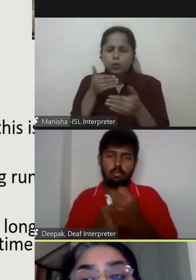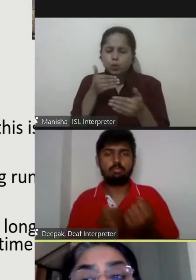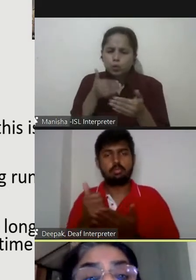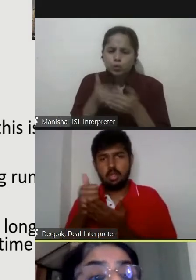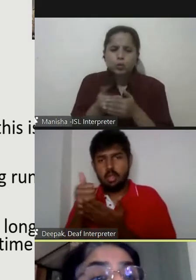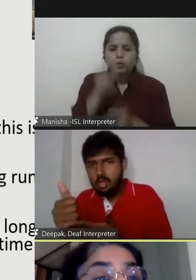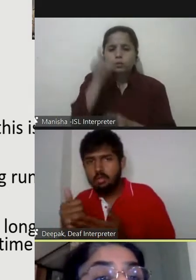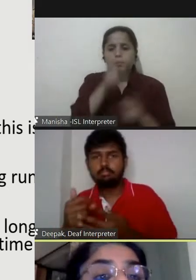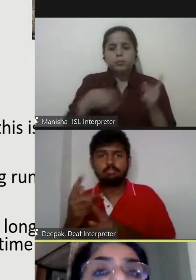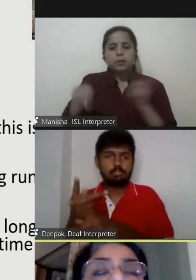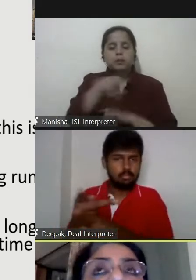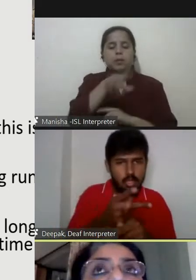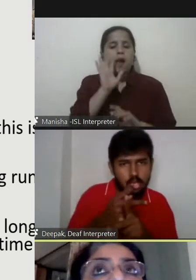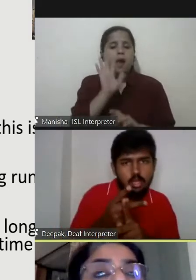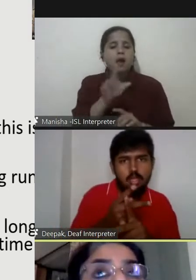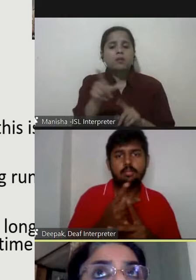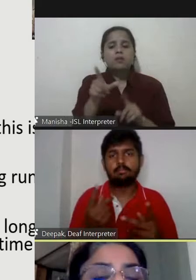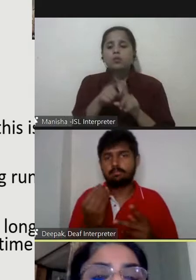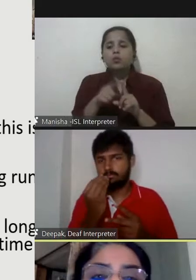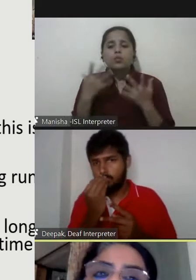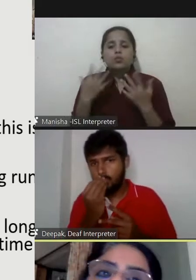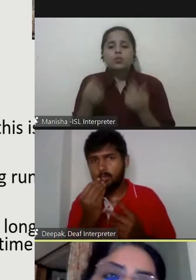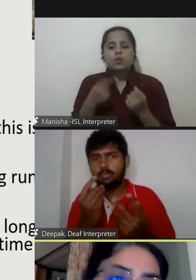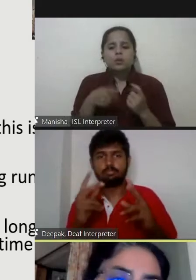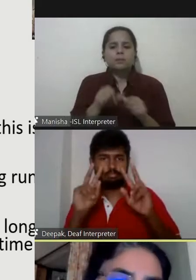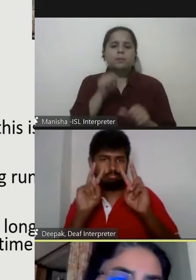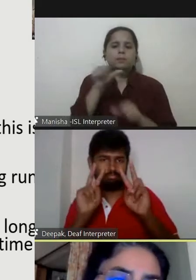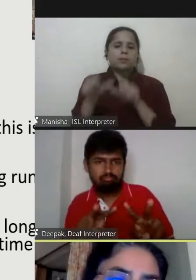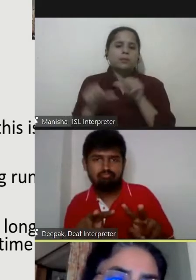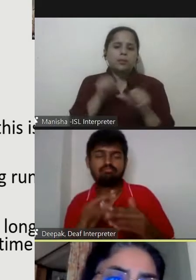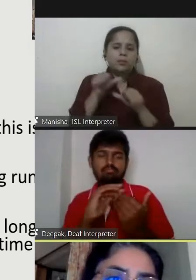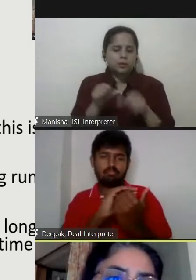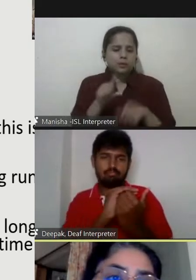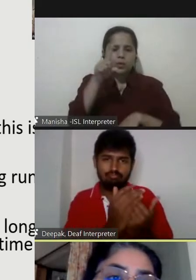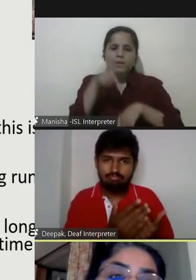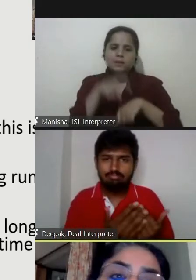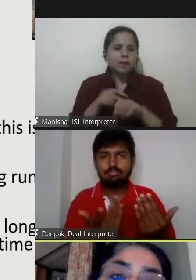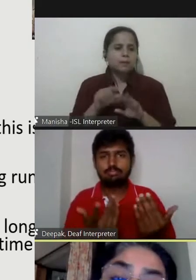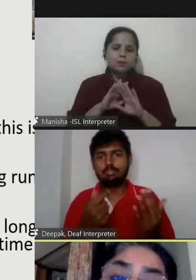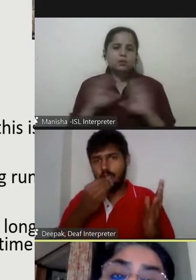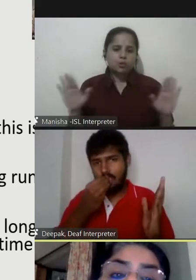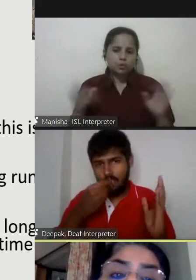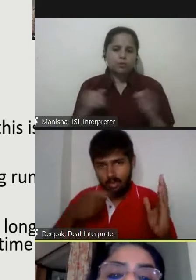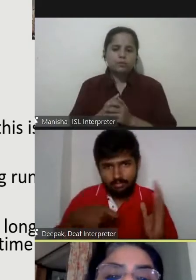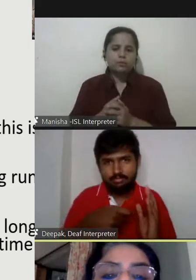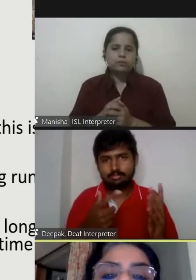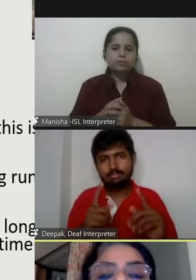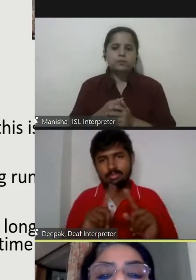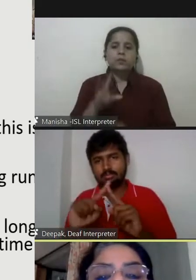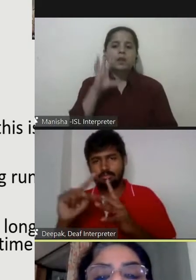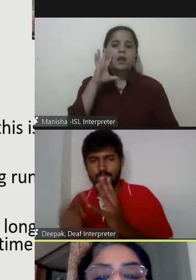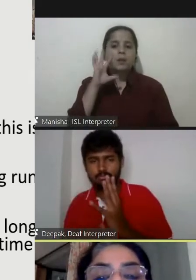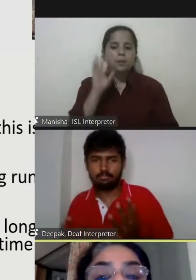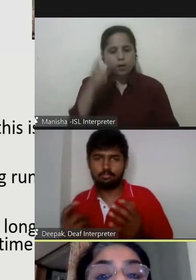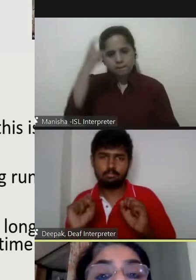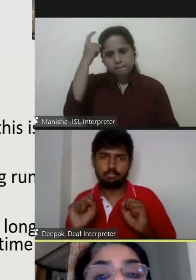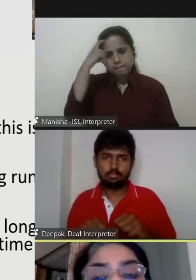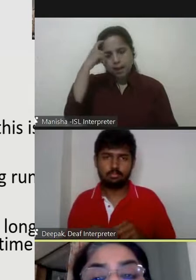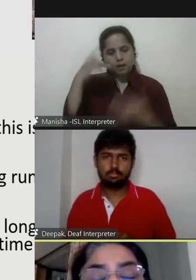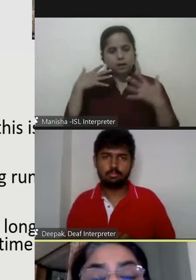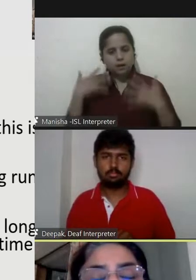people stay, because it is a process and not a one-time thing. The importance of mental health care